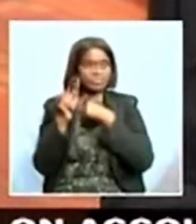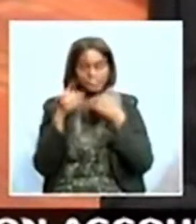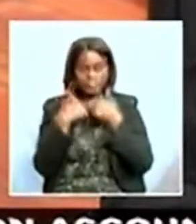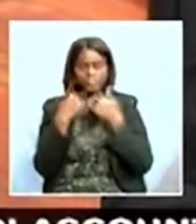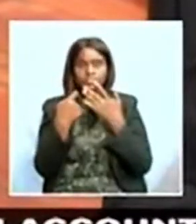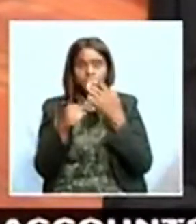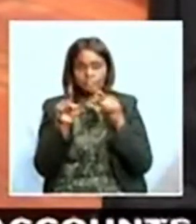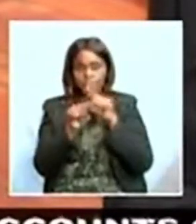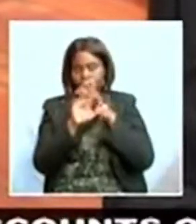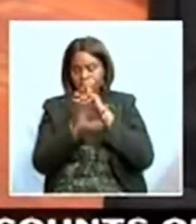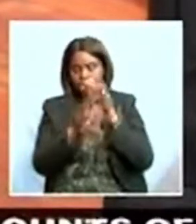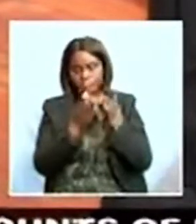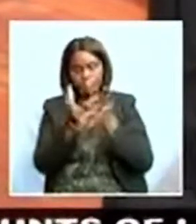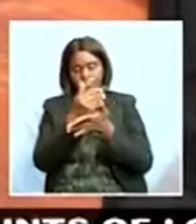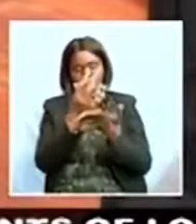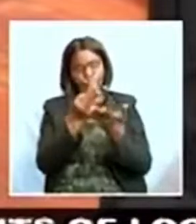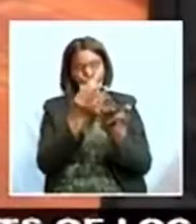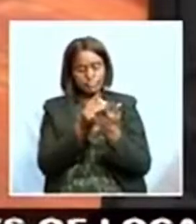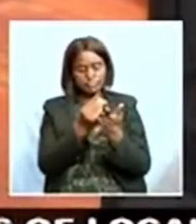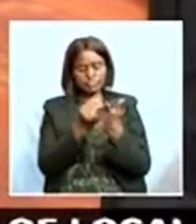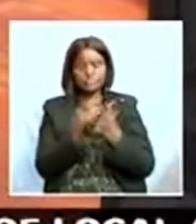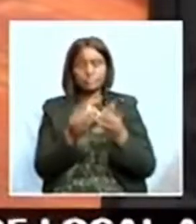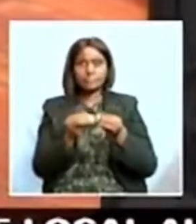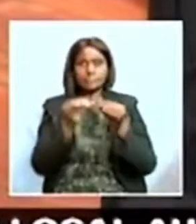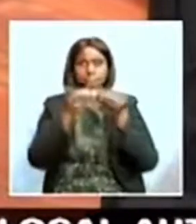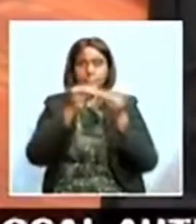an undercollection of revenue amounting to